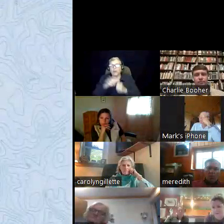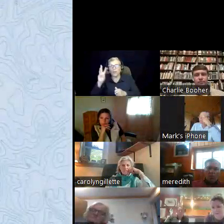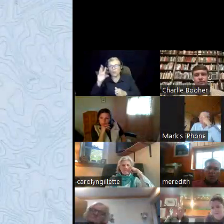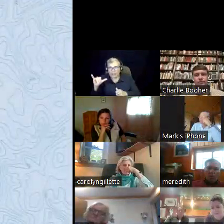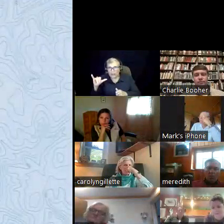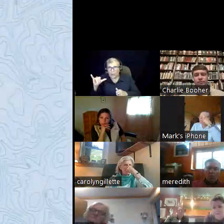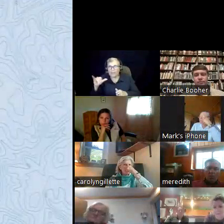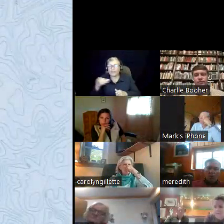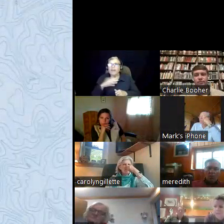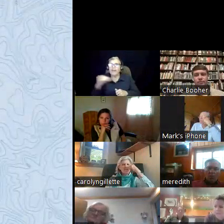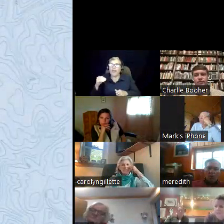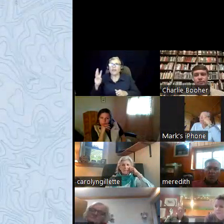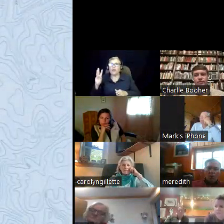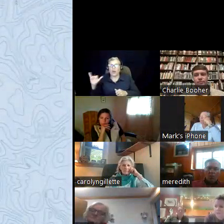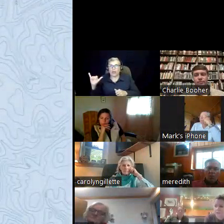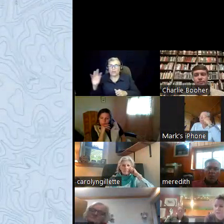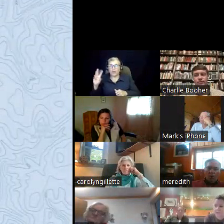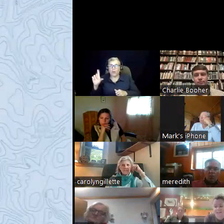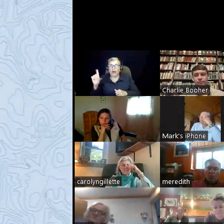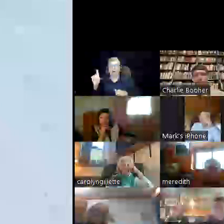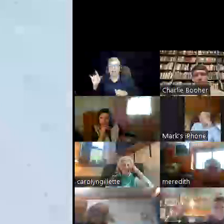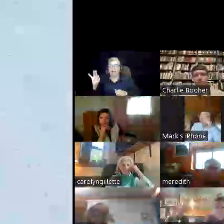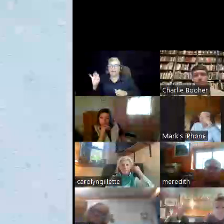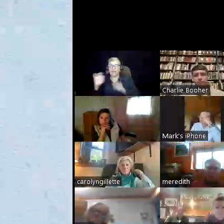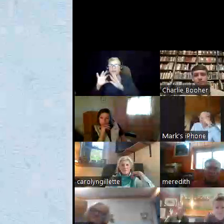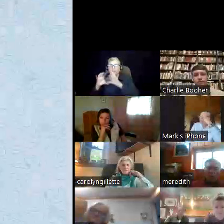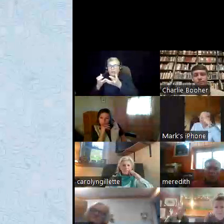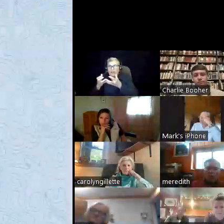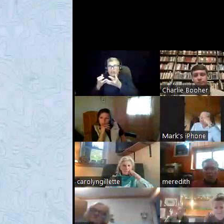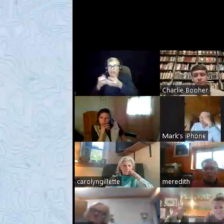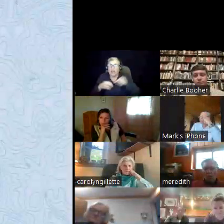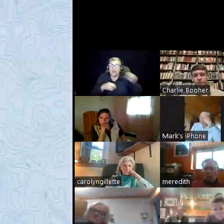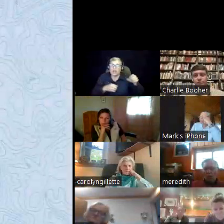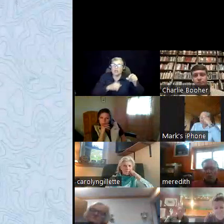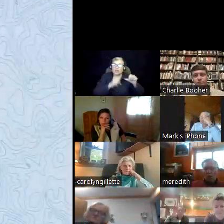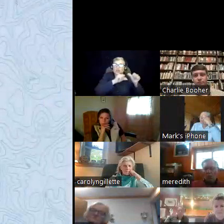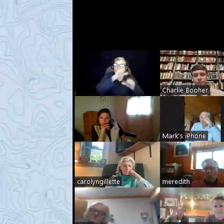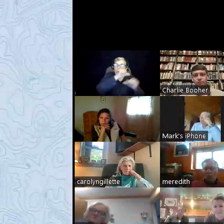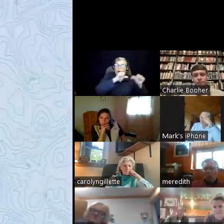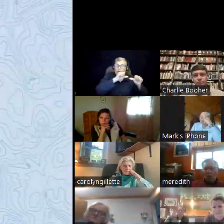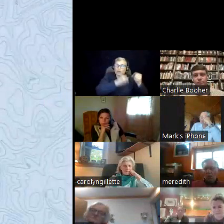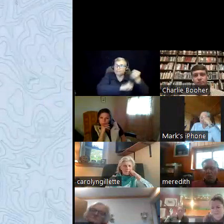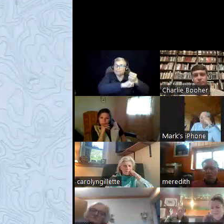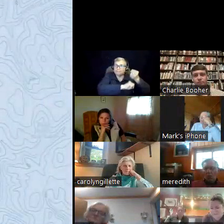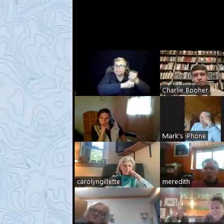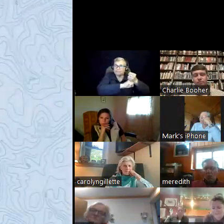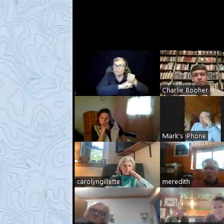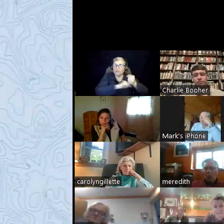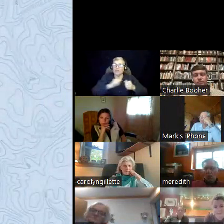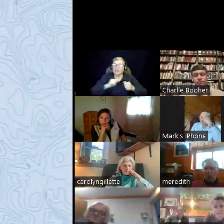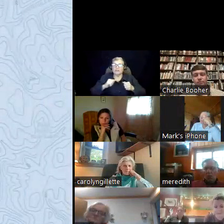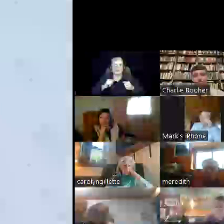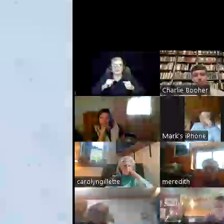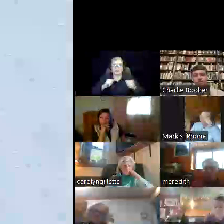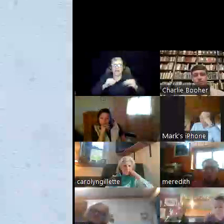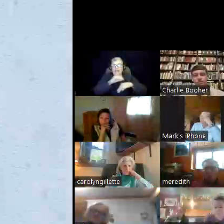of Wyoming Wildlife Federation. And looking at how social licensure pushes on to